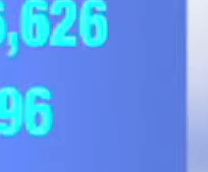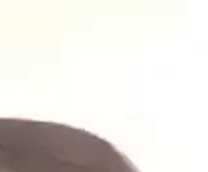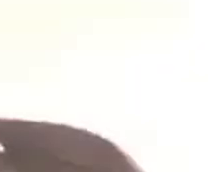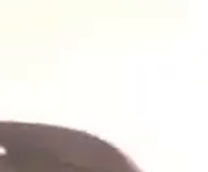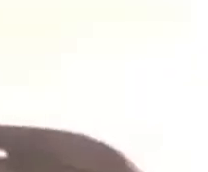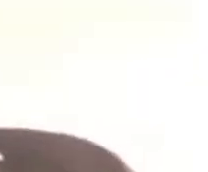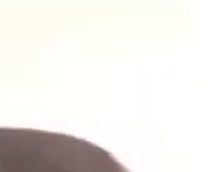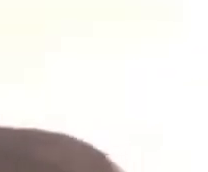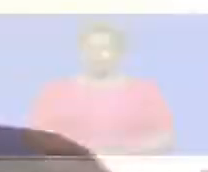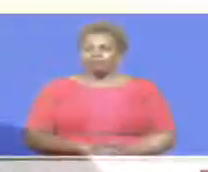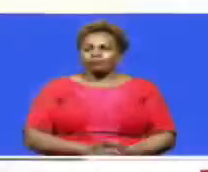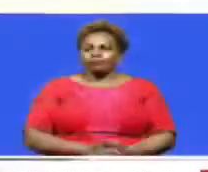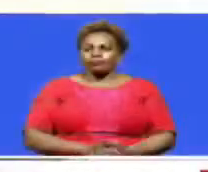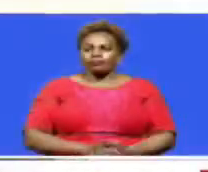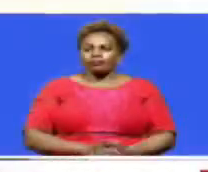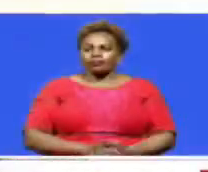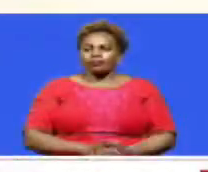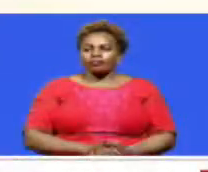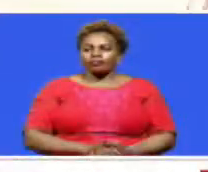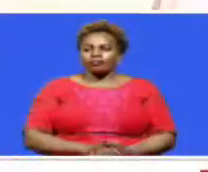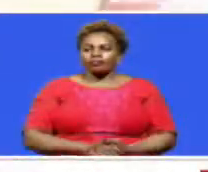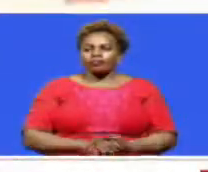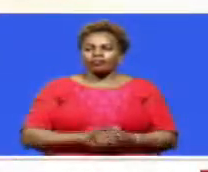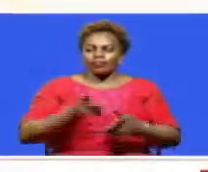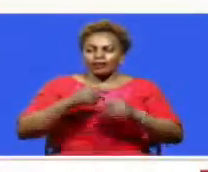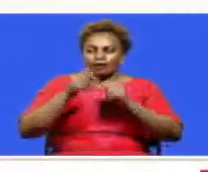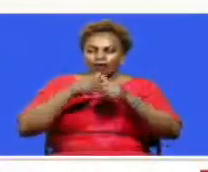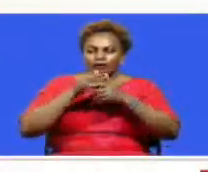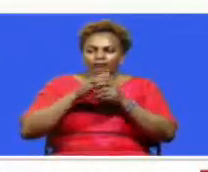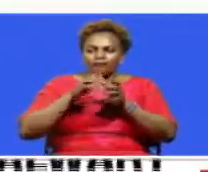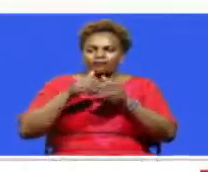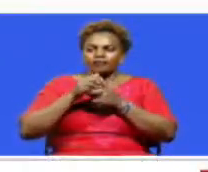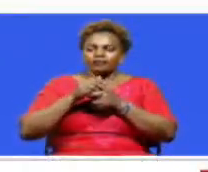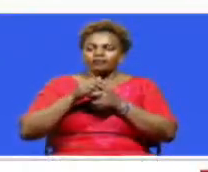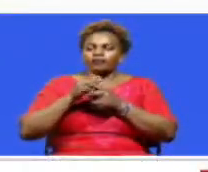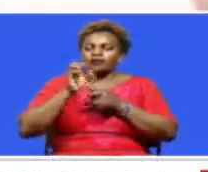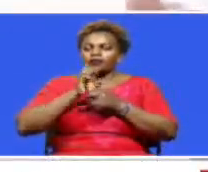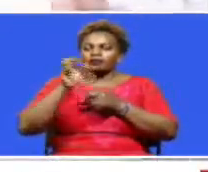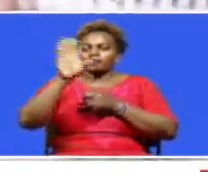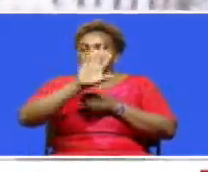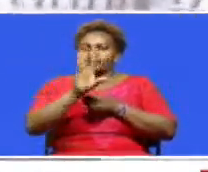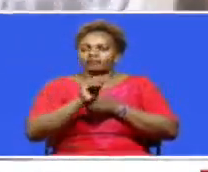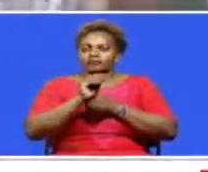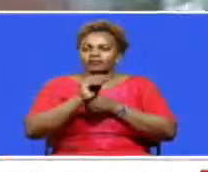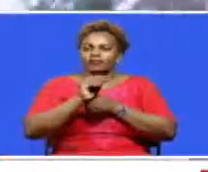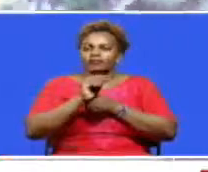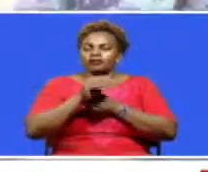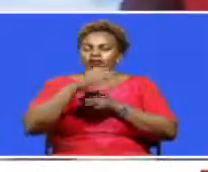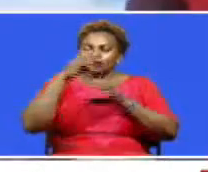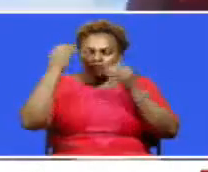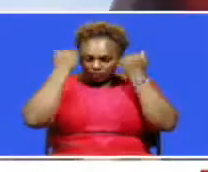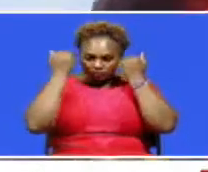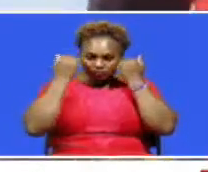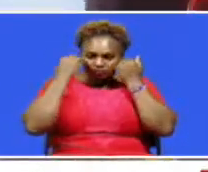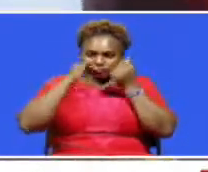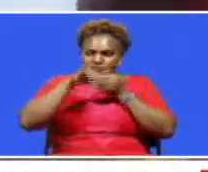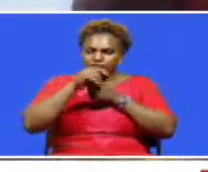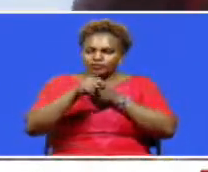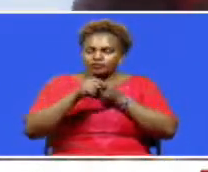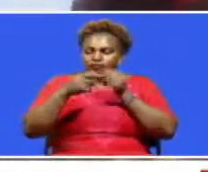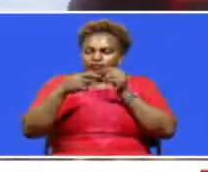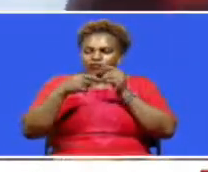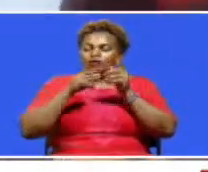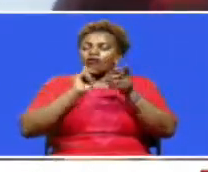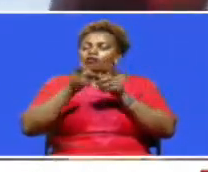4,496 votes. Karua later filed a case challenging the outcome all the way to the East Africa Court of Justice. She has already warned